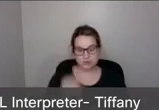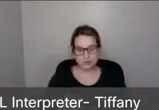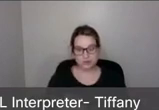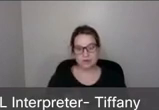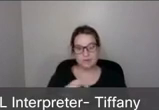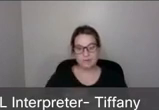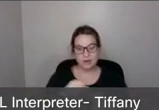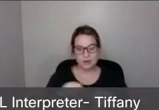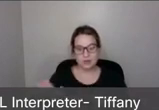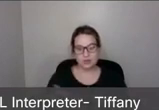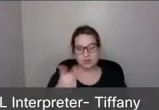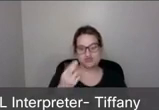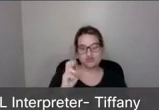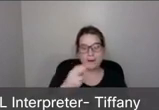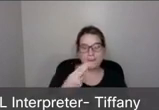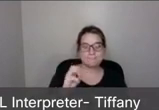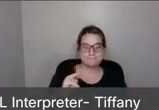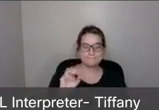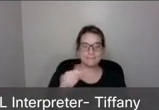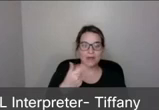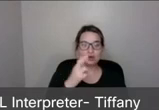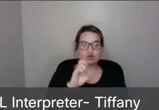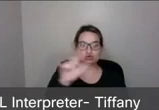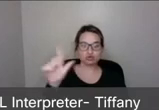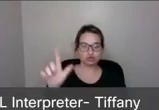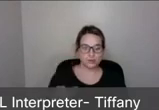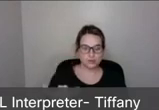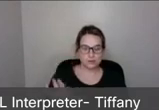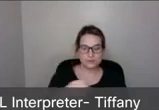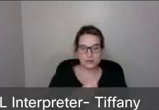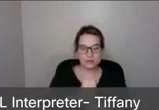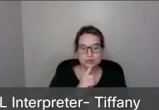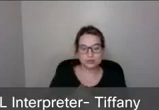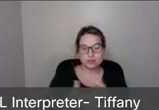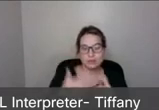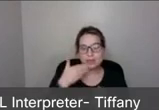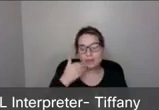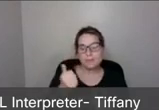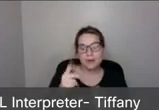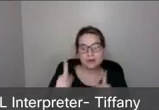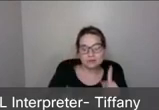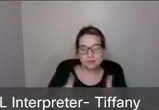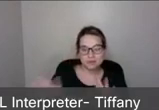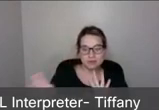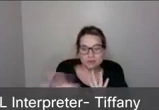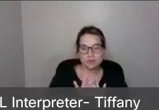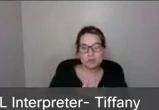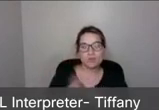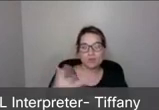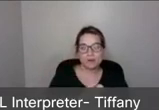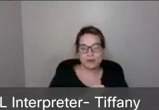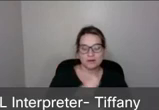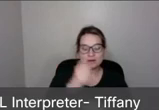counties of Graham and Greenlee. This ensures that the best candidate will win the election, and that is a win for all of